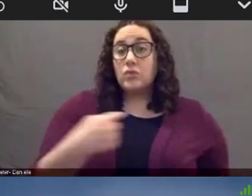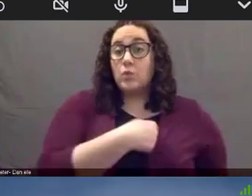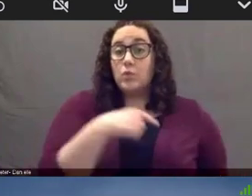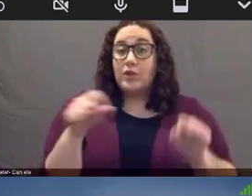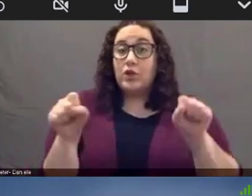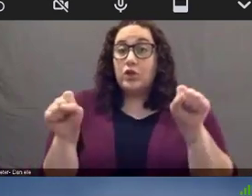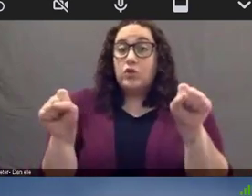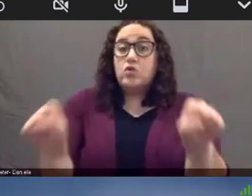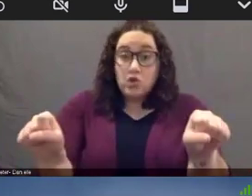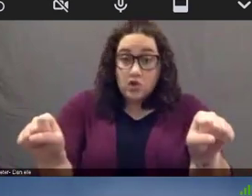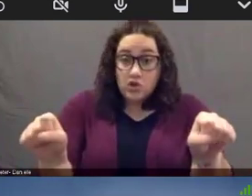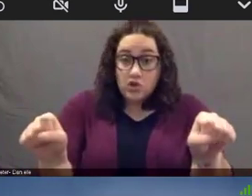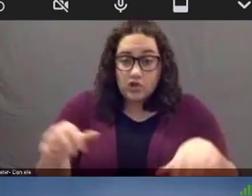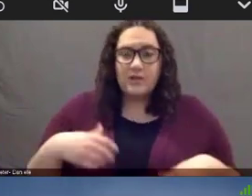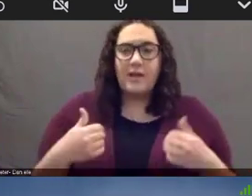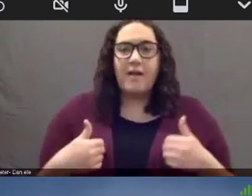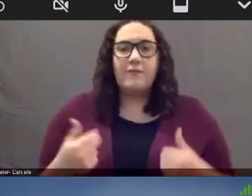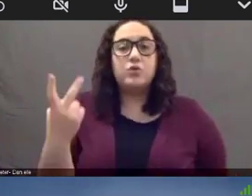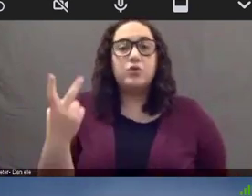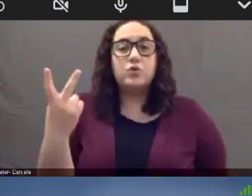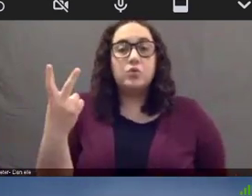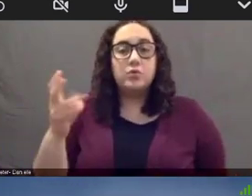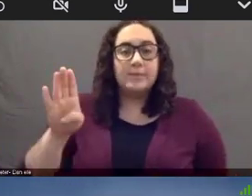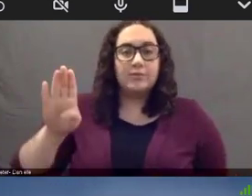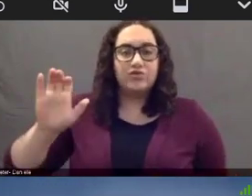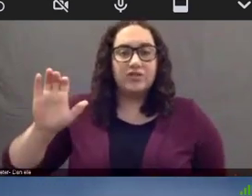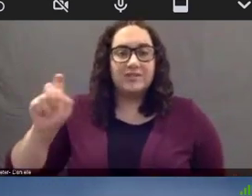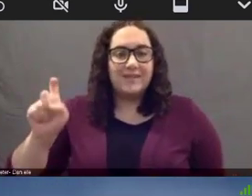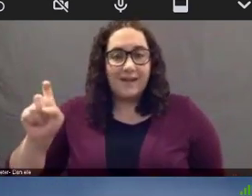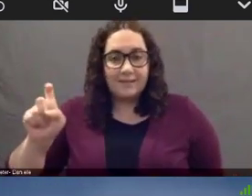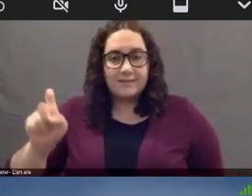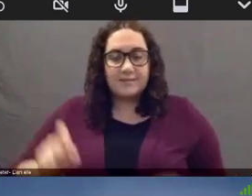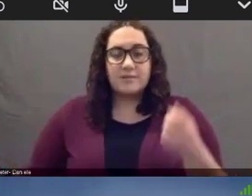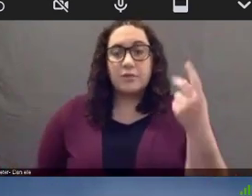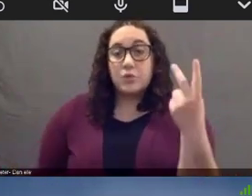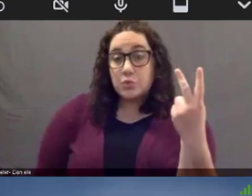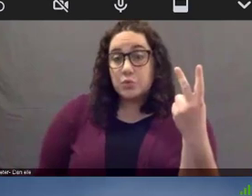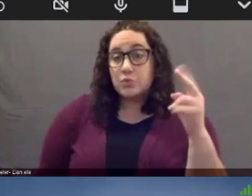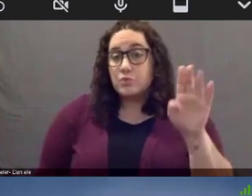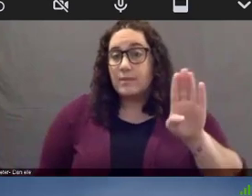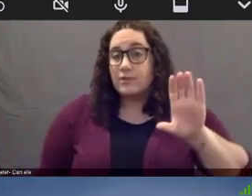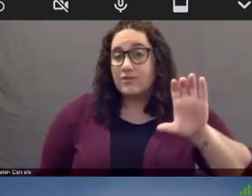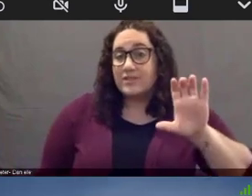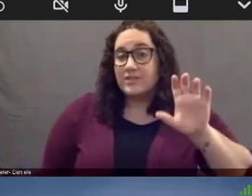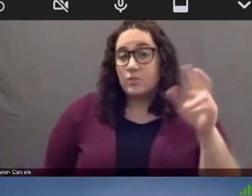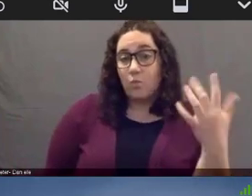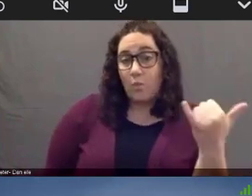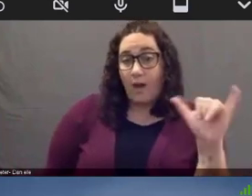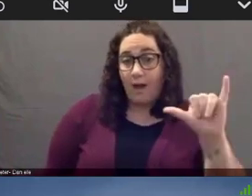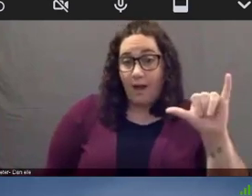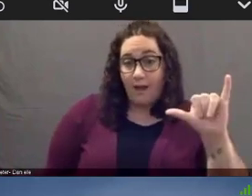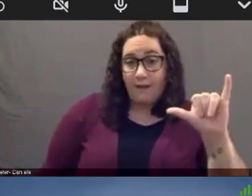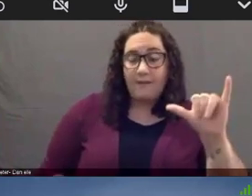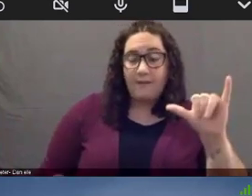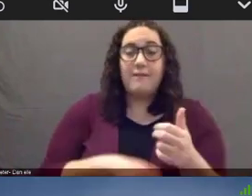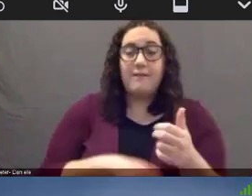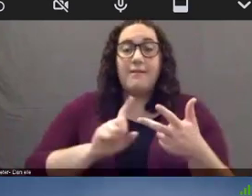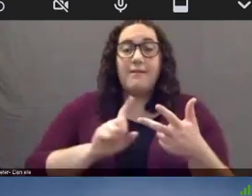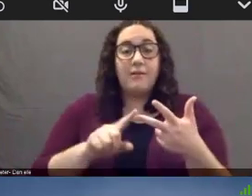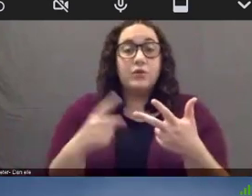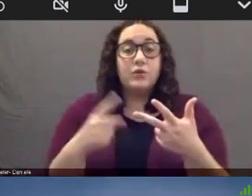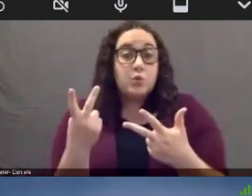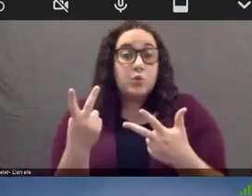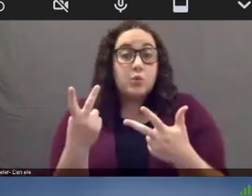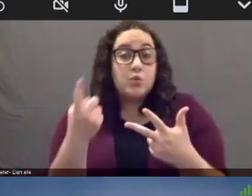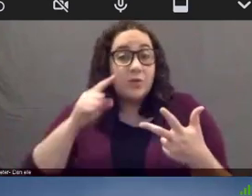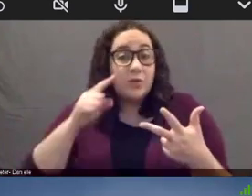two boundary conditions in y, two boundary conditions in z, and then one temporal condition